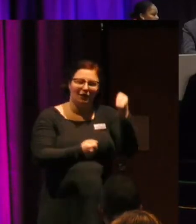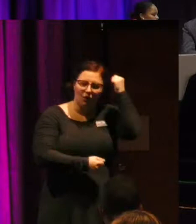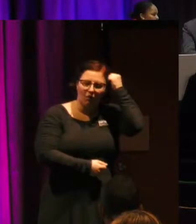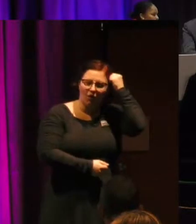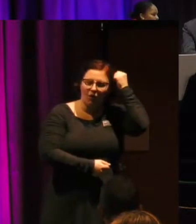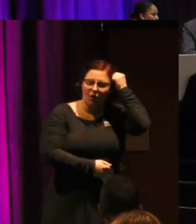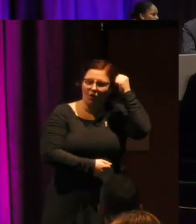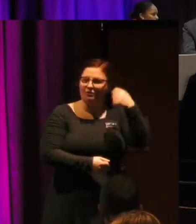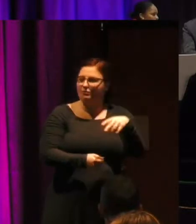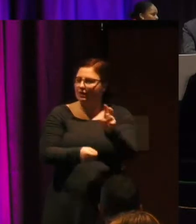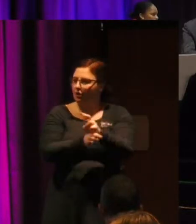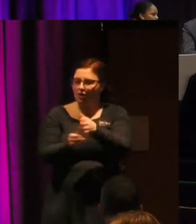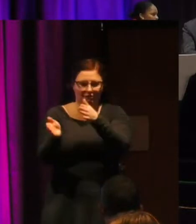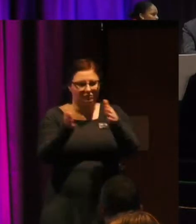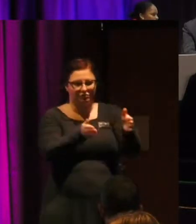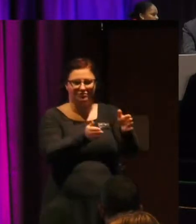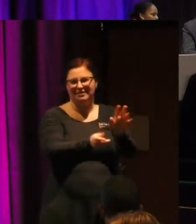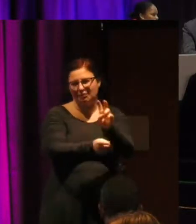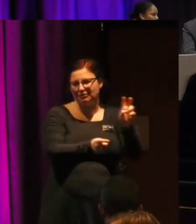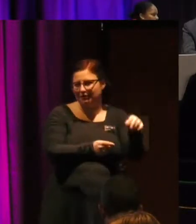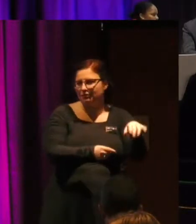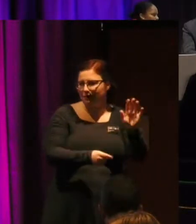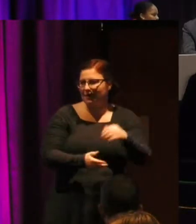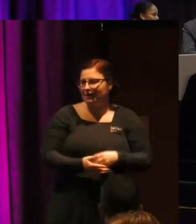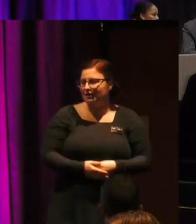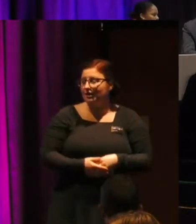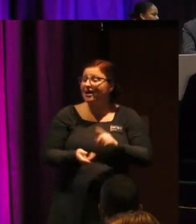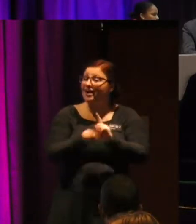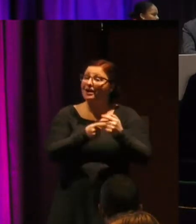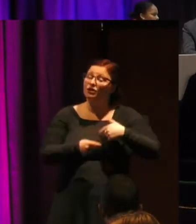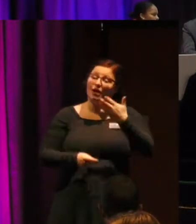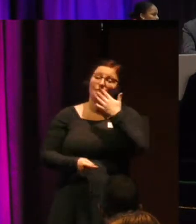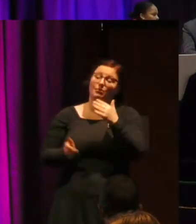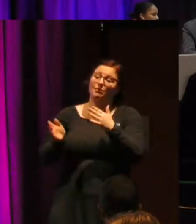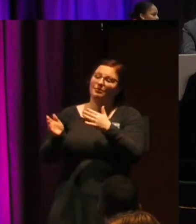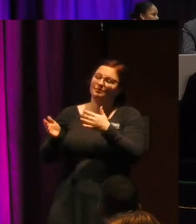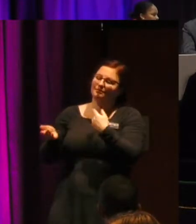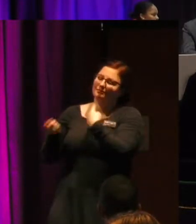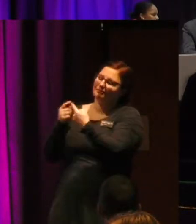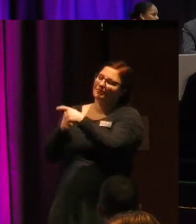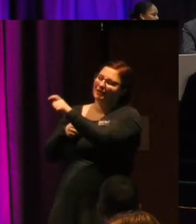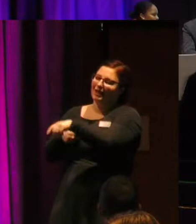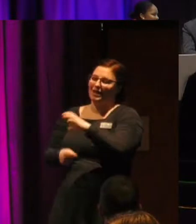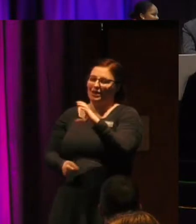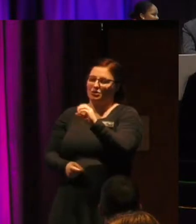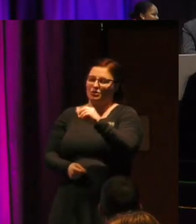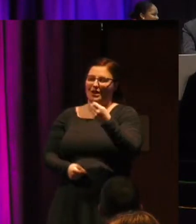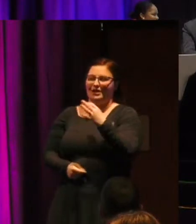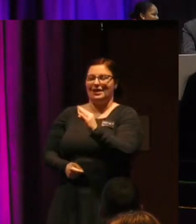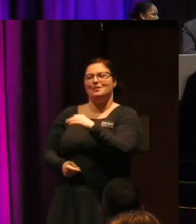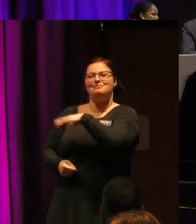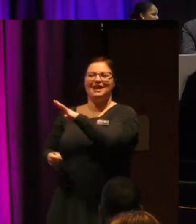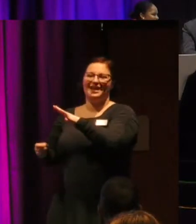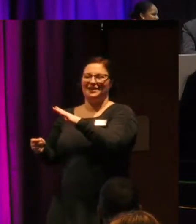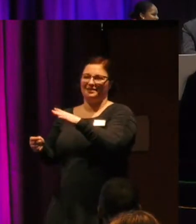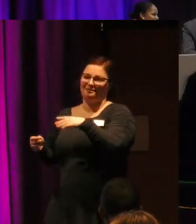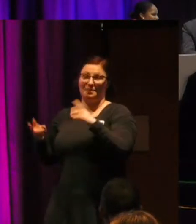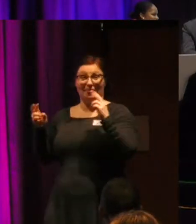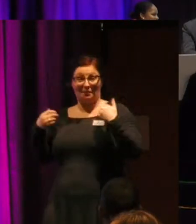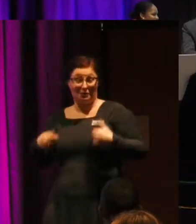look at that particular piece or angle. Maybe I can come to you, Soraya. Maybe a personal question first, not to put you on the spot,